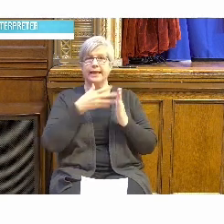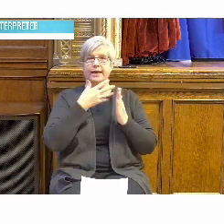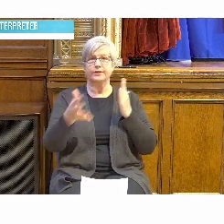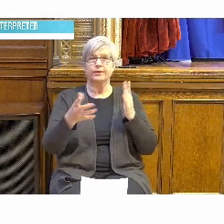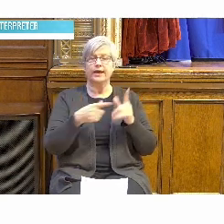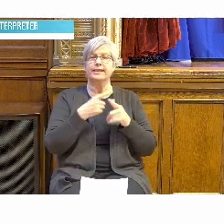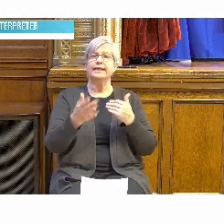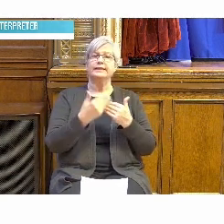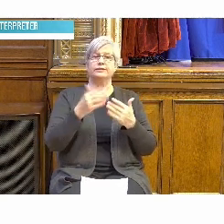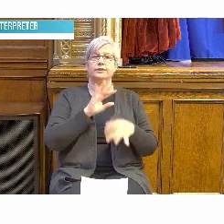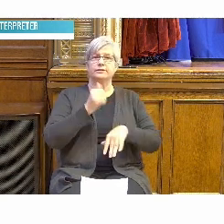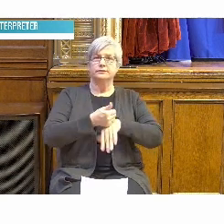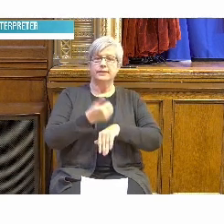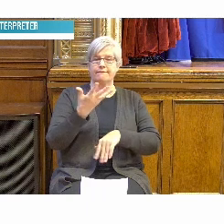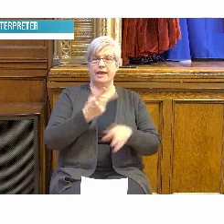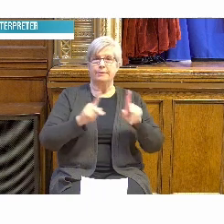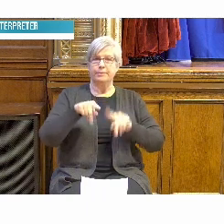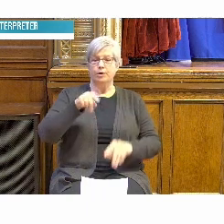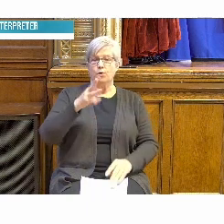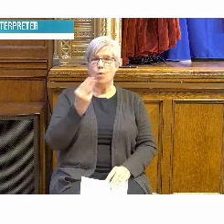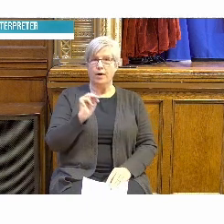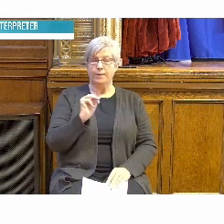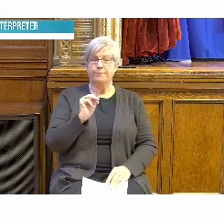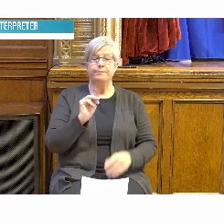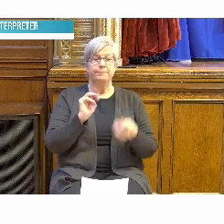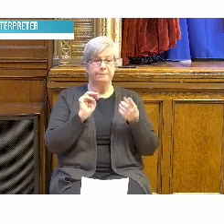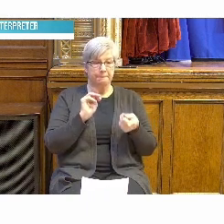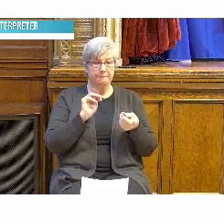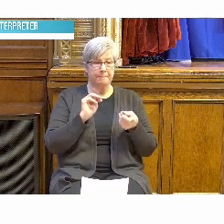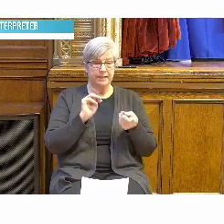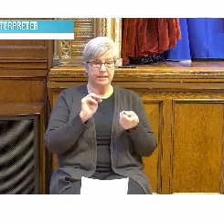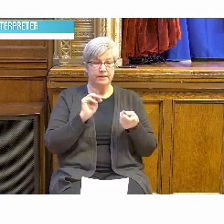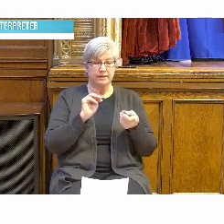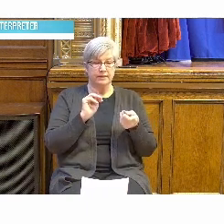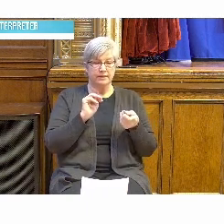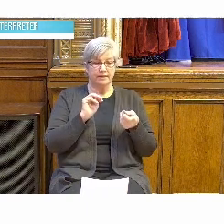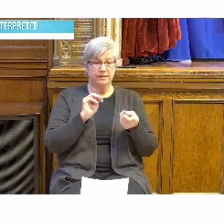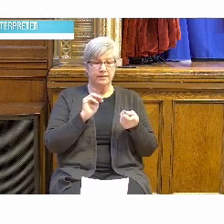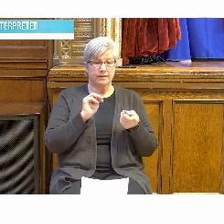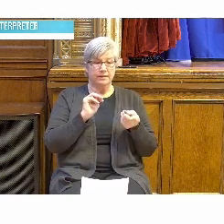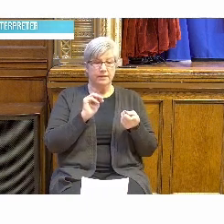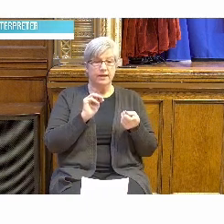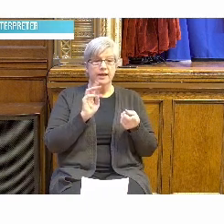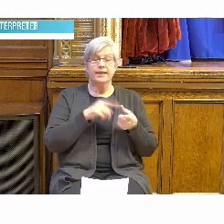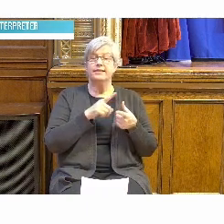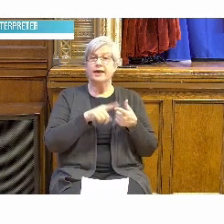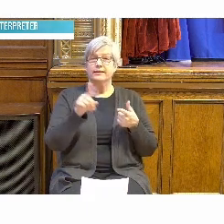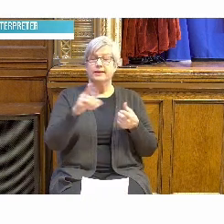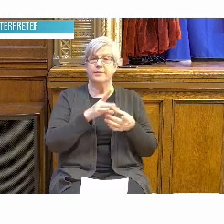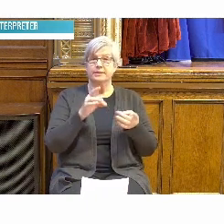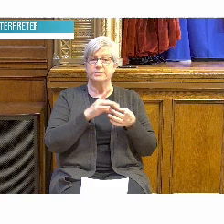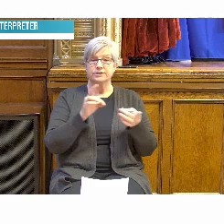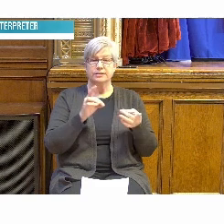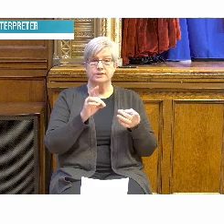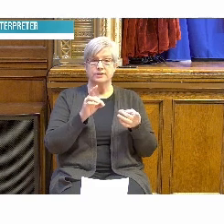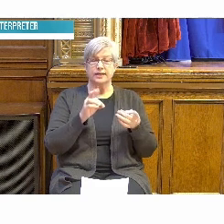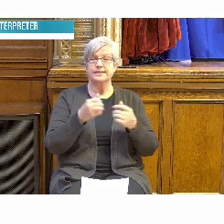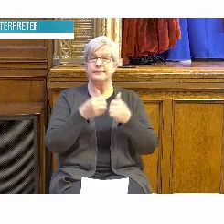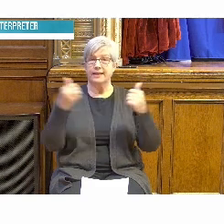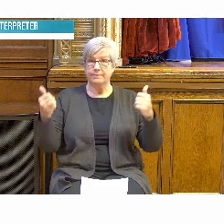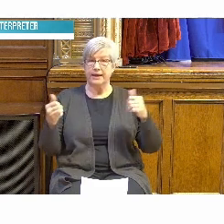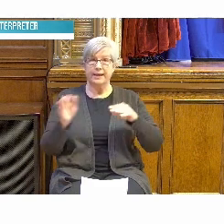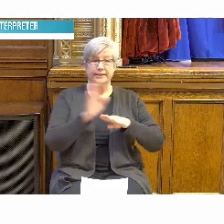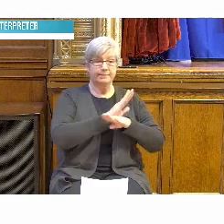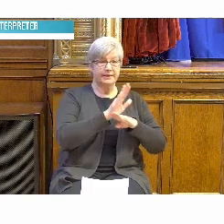quorum. The other issue becomes, as I sort of indicated before, the separation of business meetings